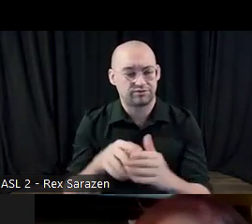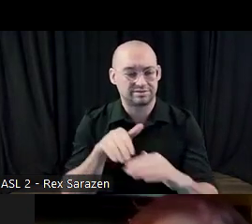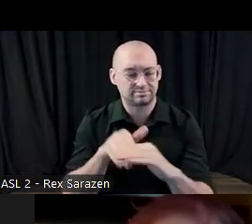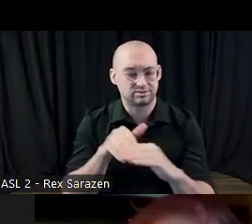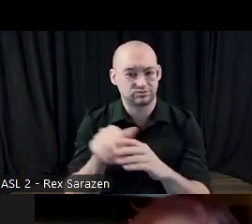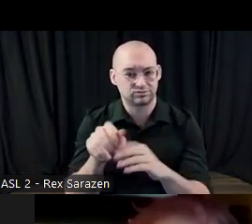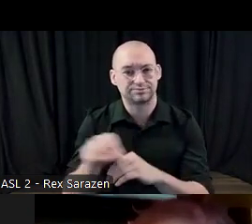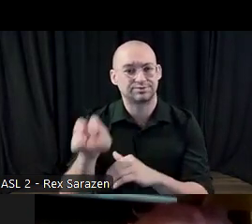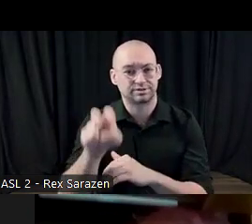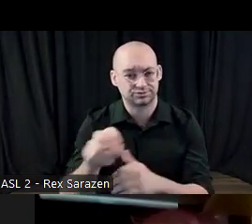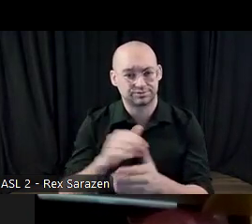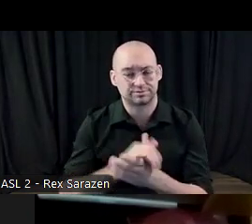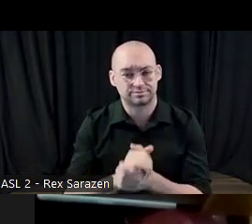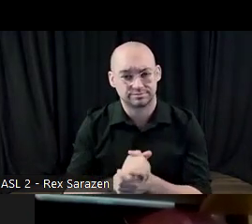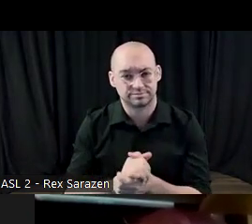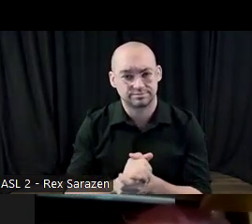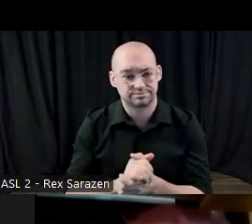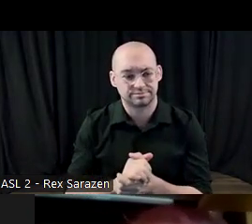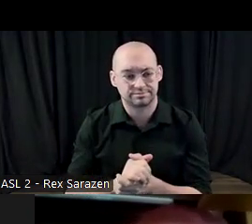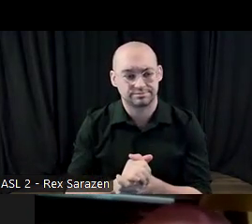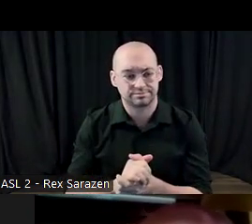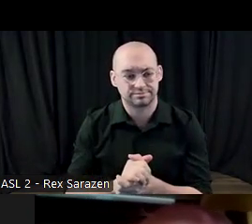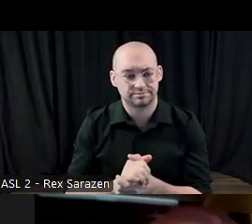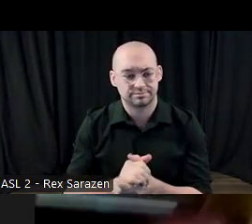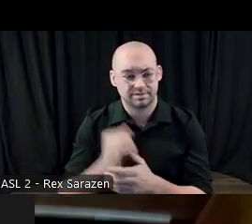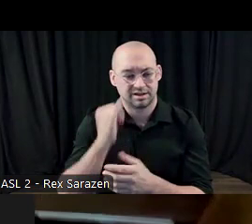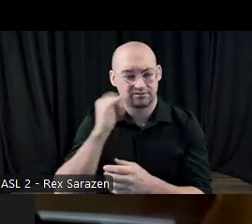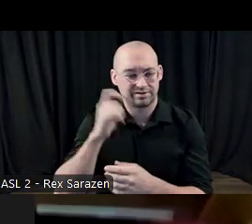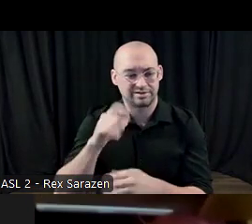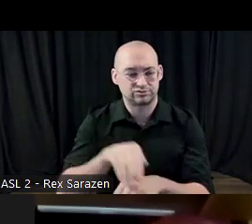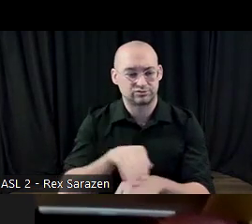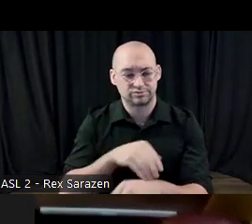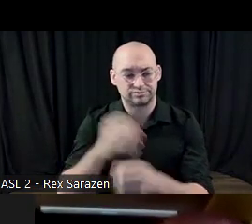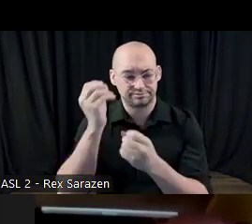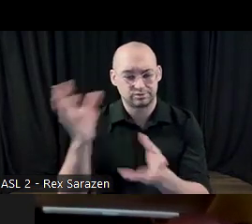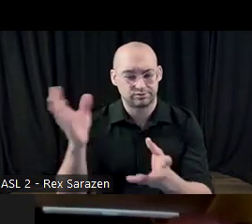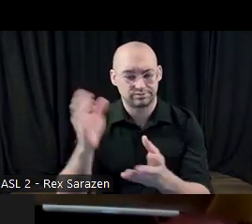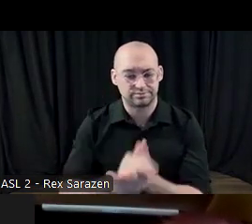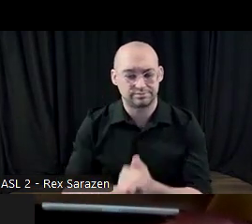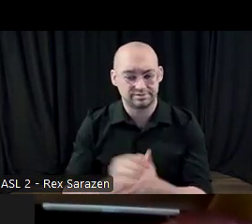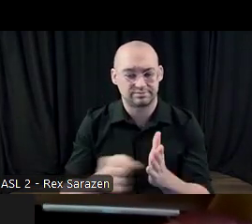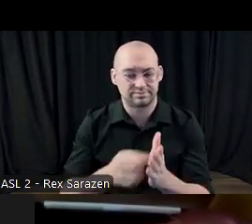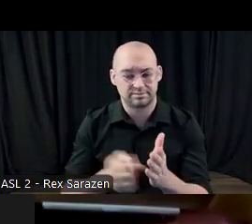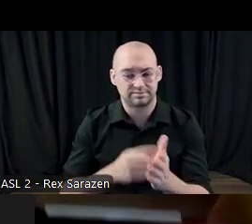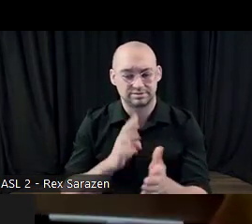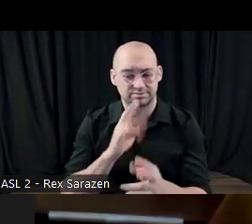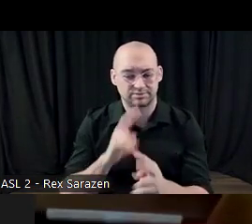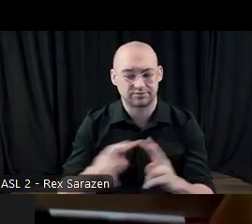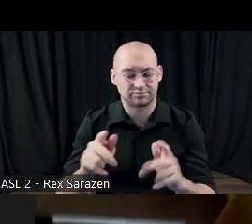transportation. And if I need to go slower, let me know, because I do sometimes speak very fast.